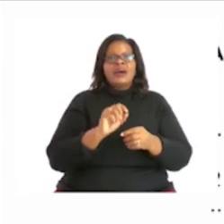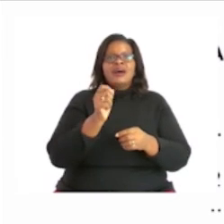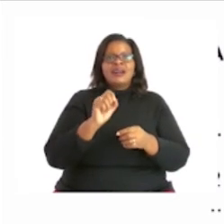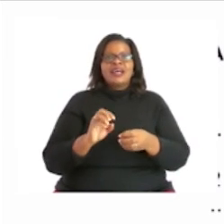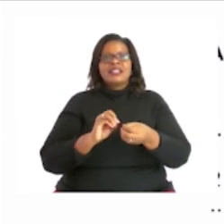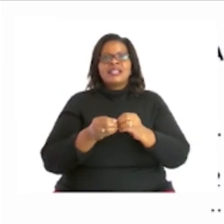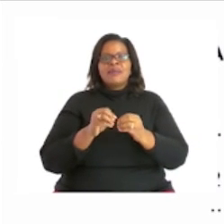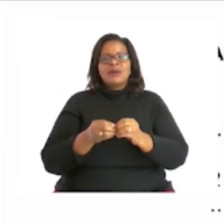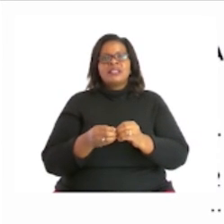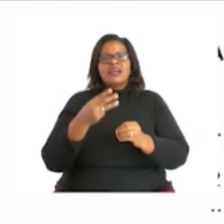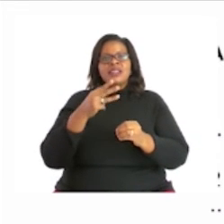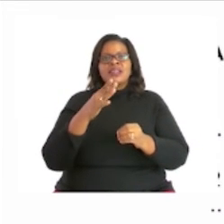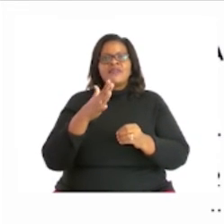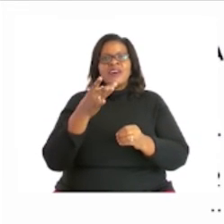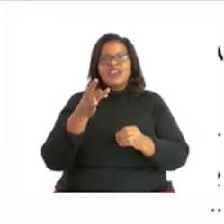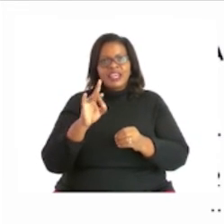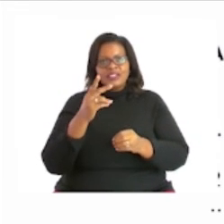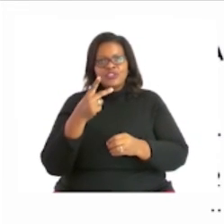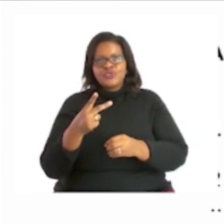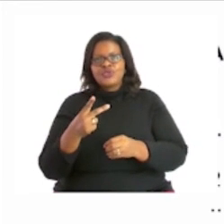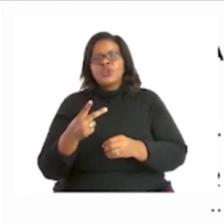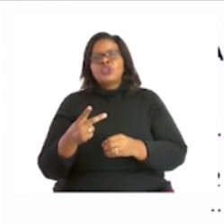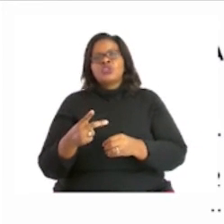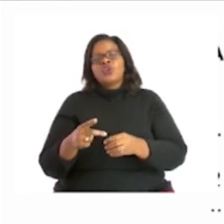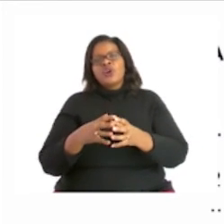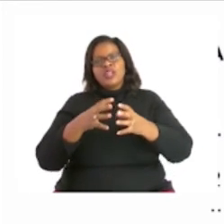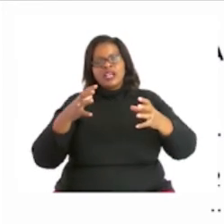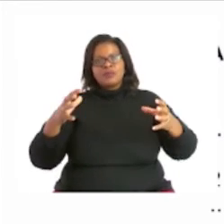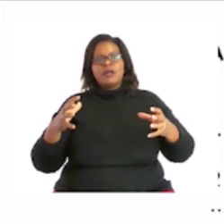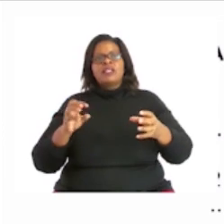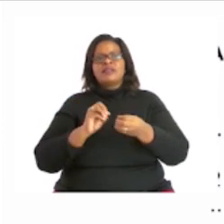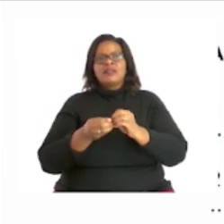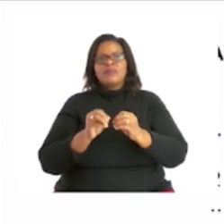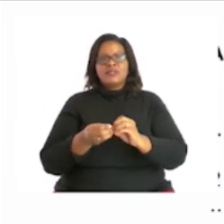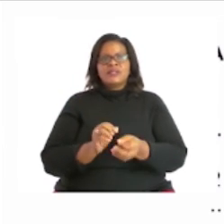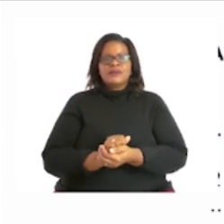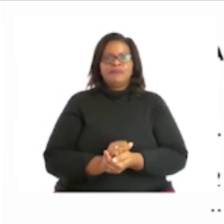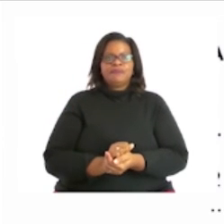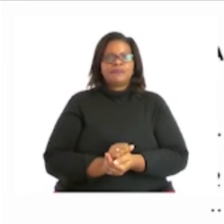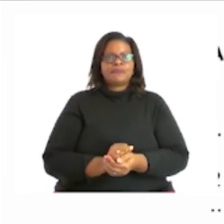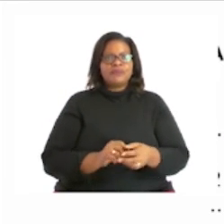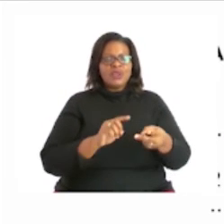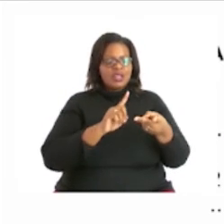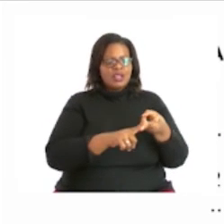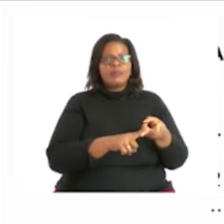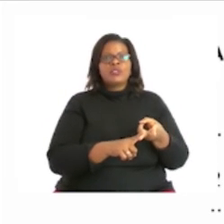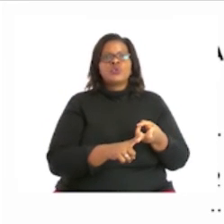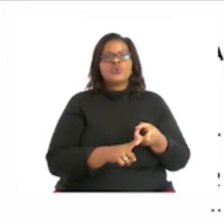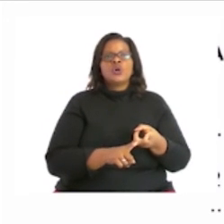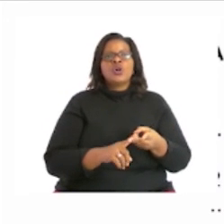3,582 in any form of expanded notation. Remember, we did 2 forms. Number 2,